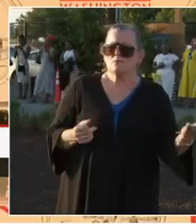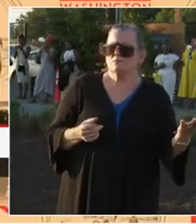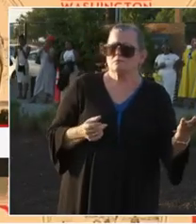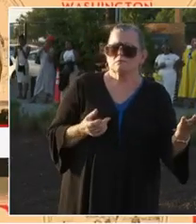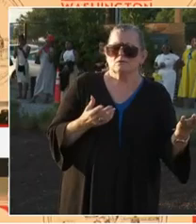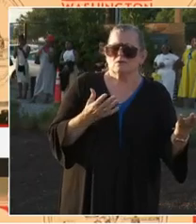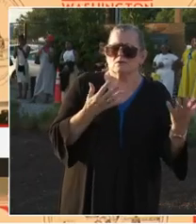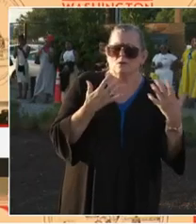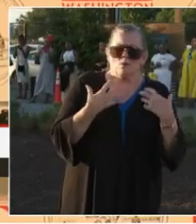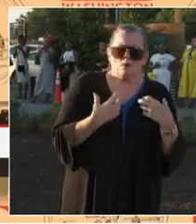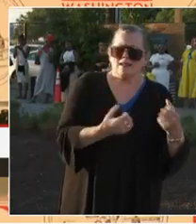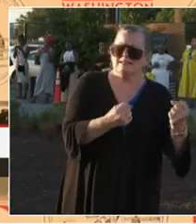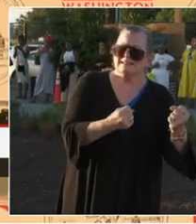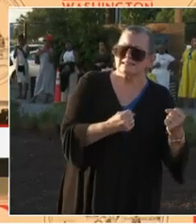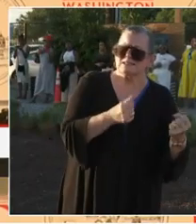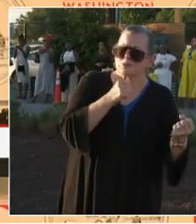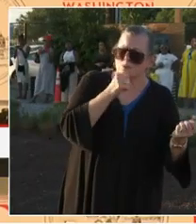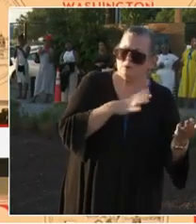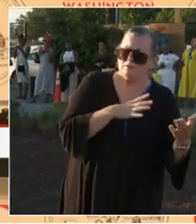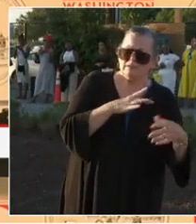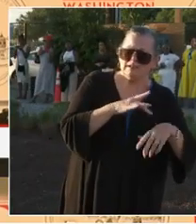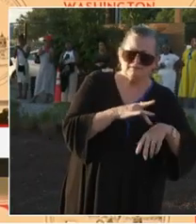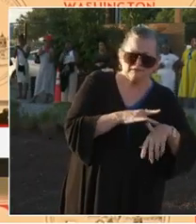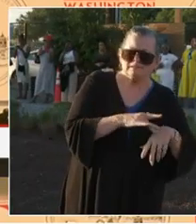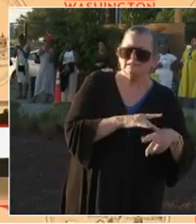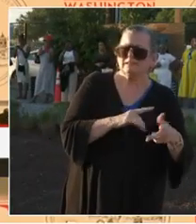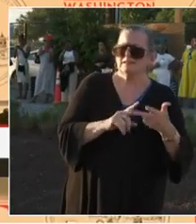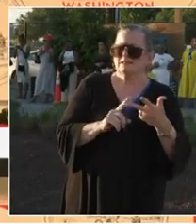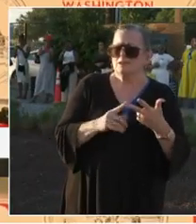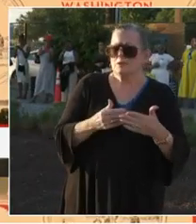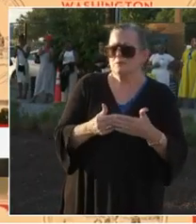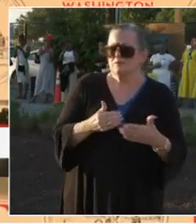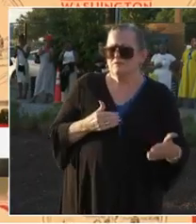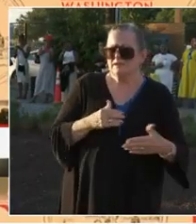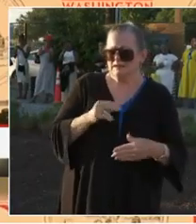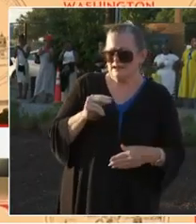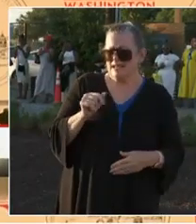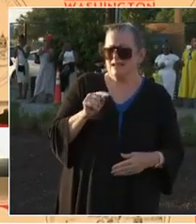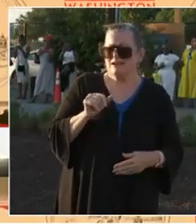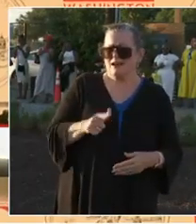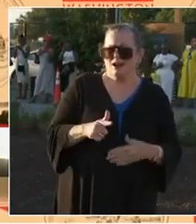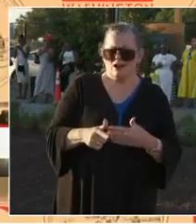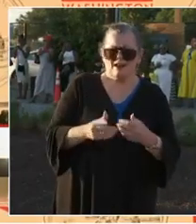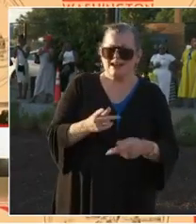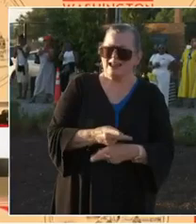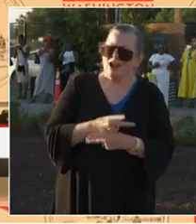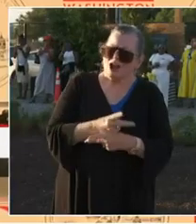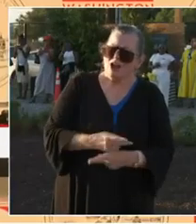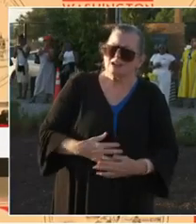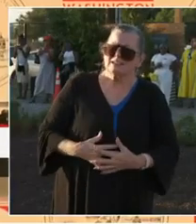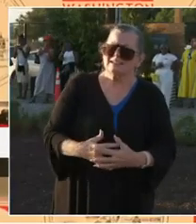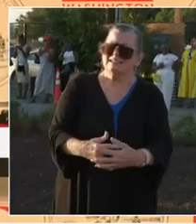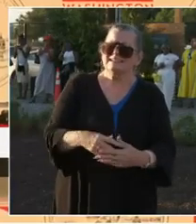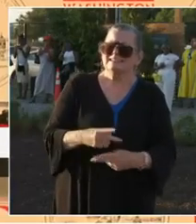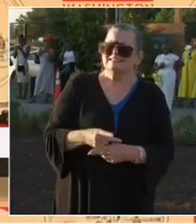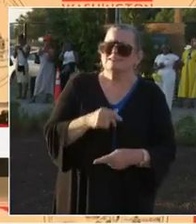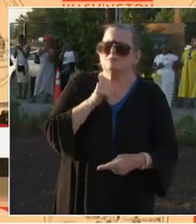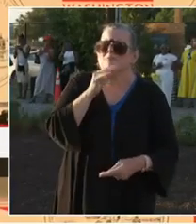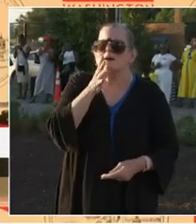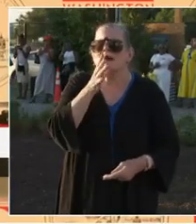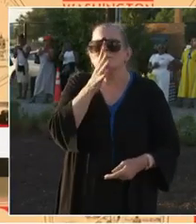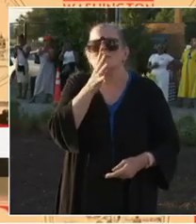to prenatal care to reproductive health Mama, pull me higher. preservation, Mama, pull